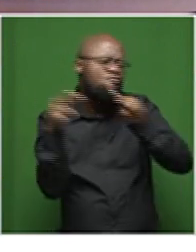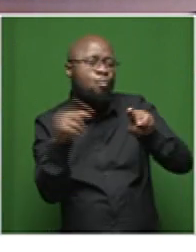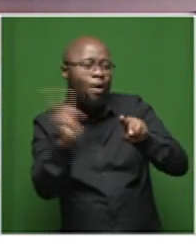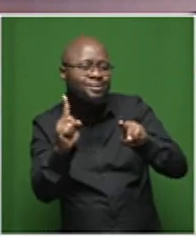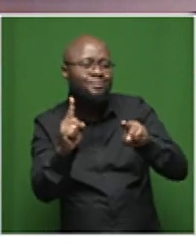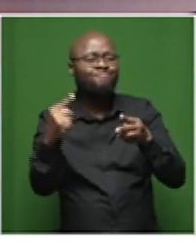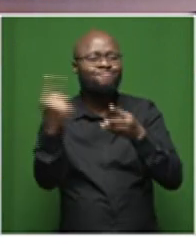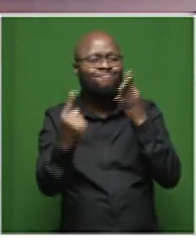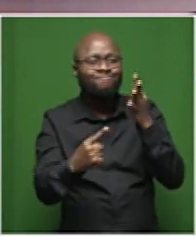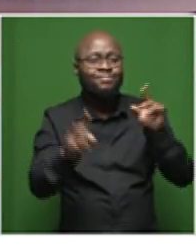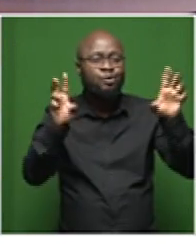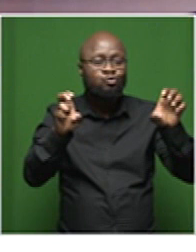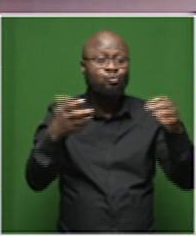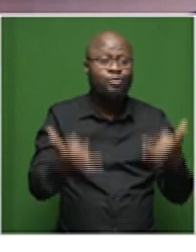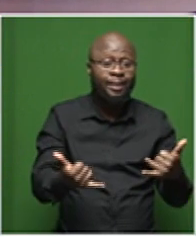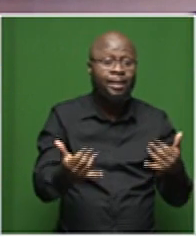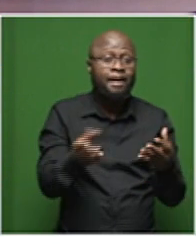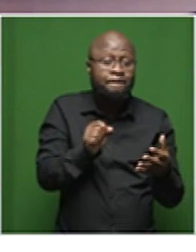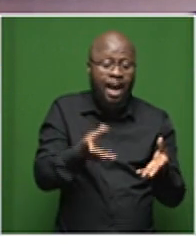today, the number to call is